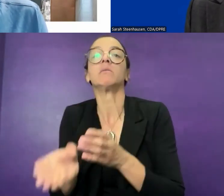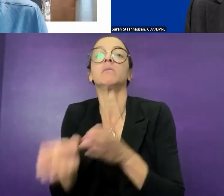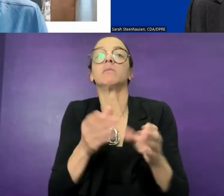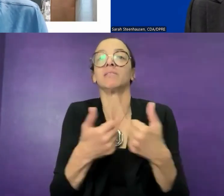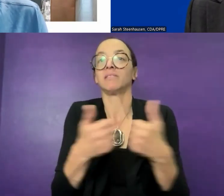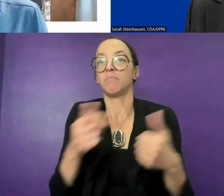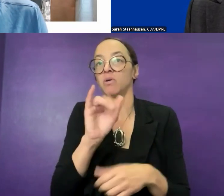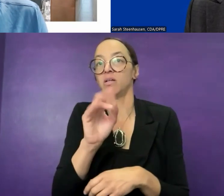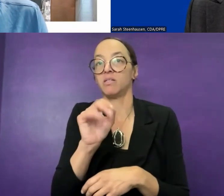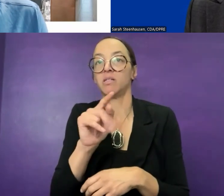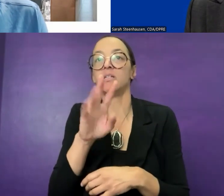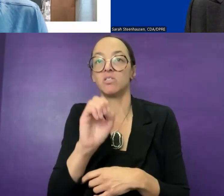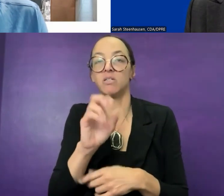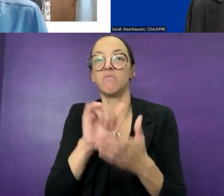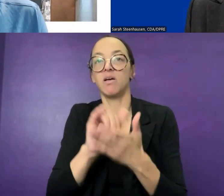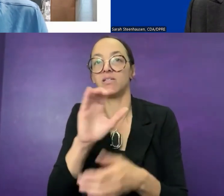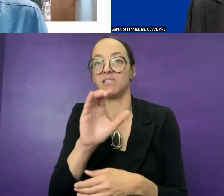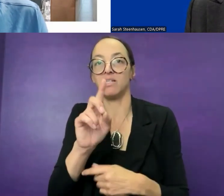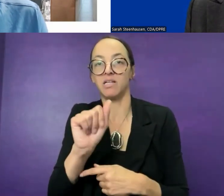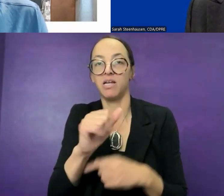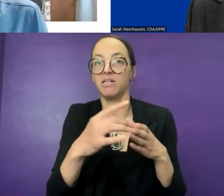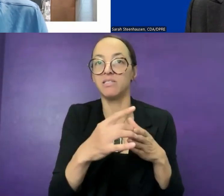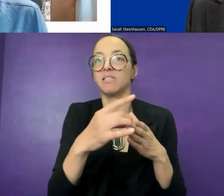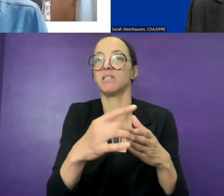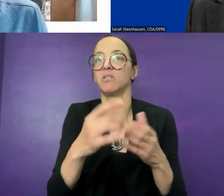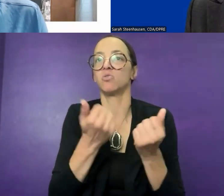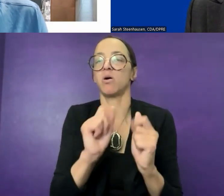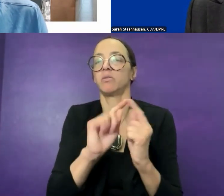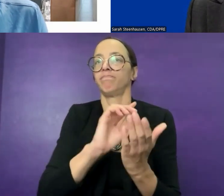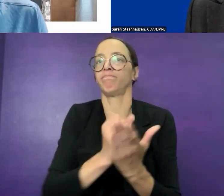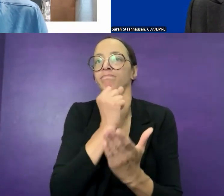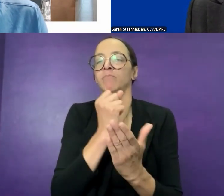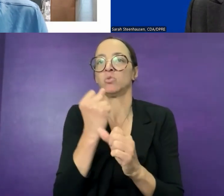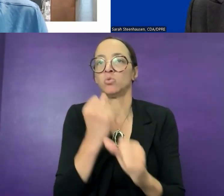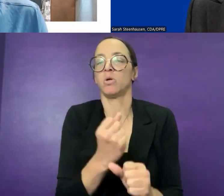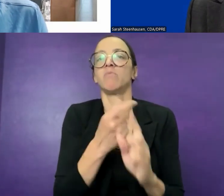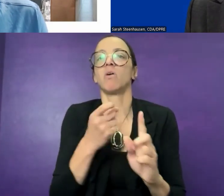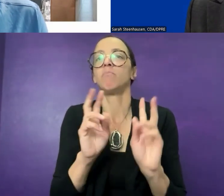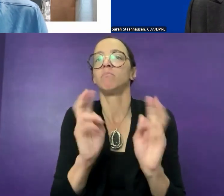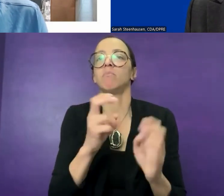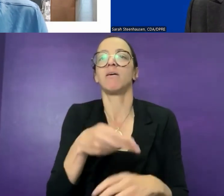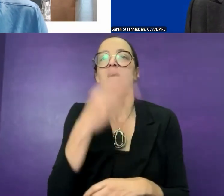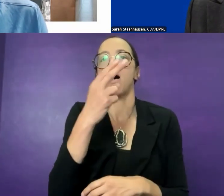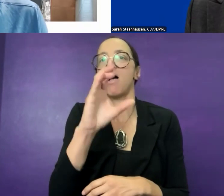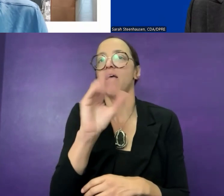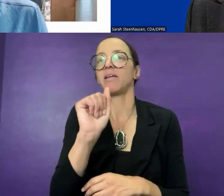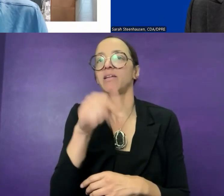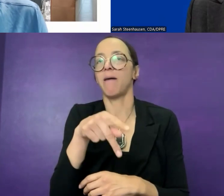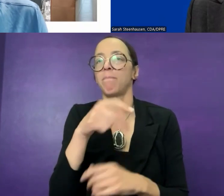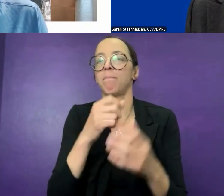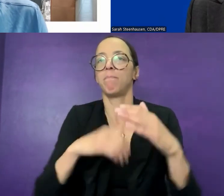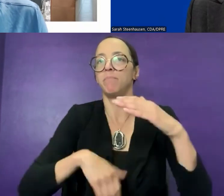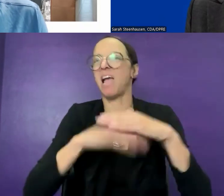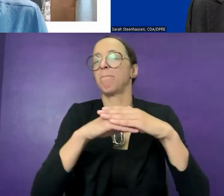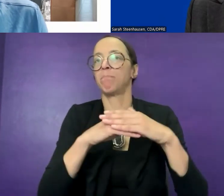CDA is leading to really try and leverage the strength of the HICAP program to ensure that we're reaching more of